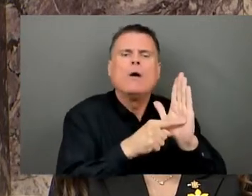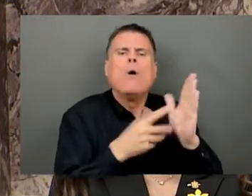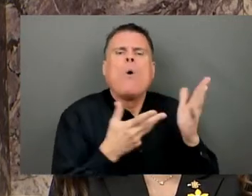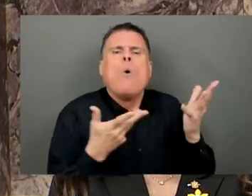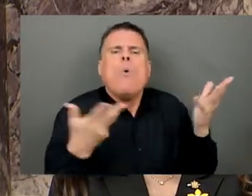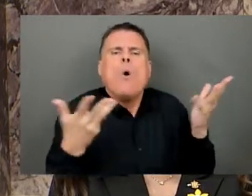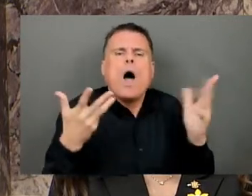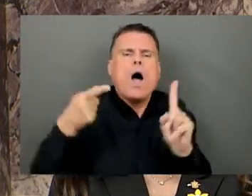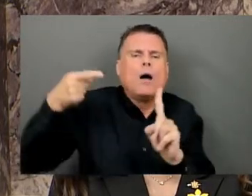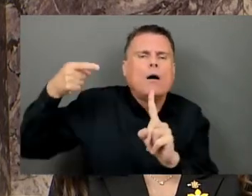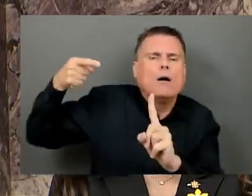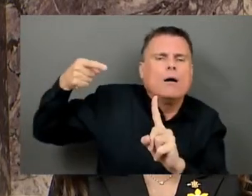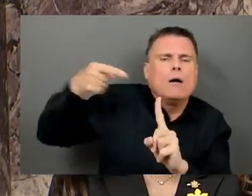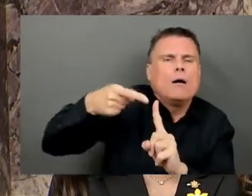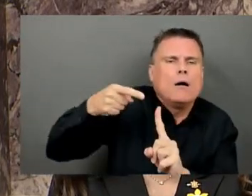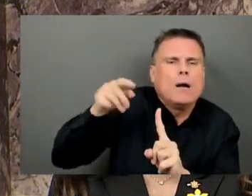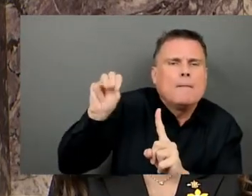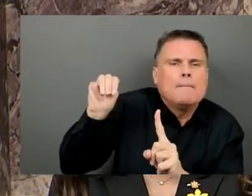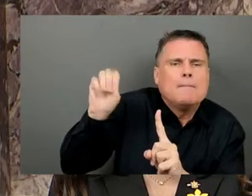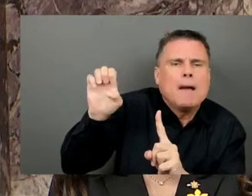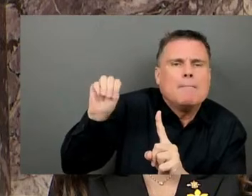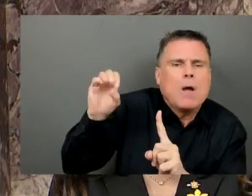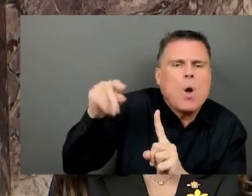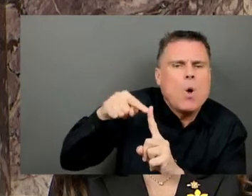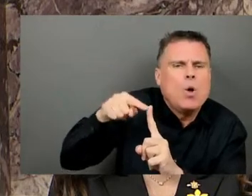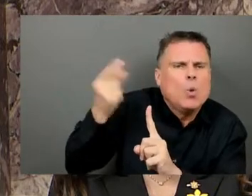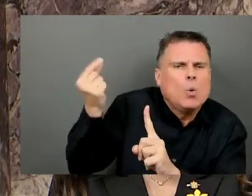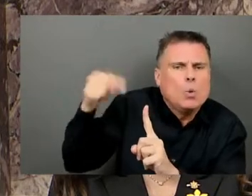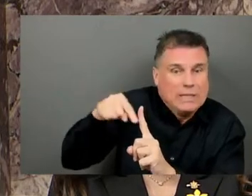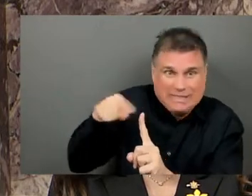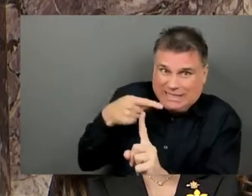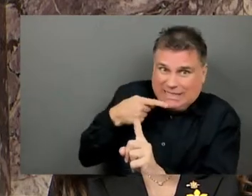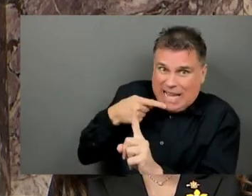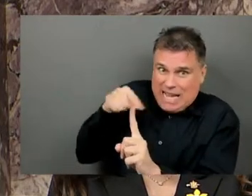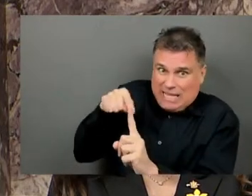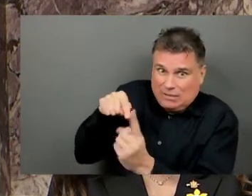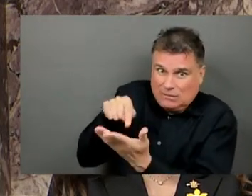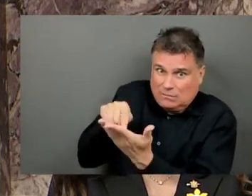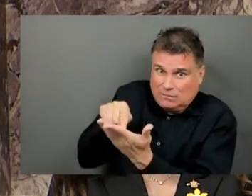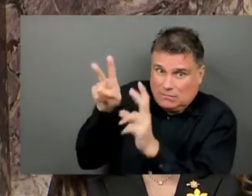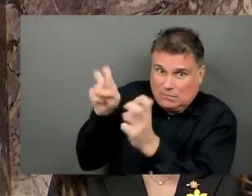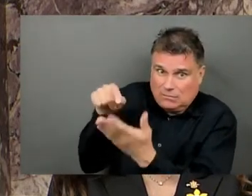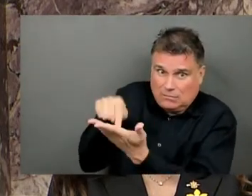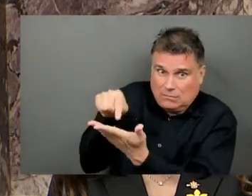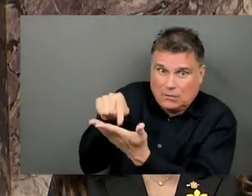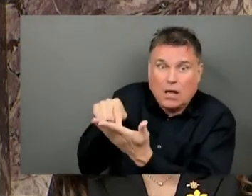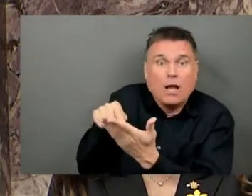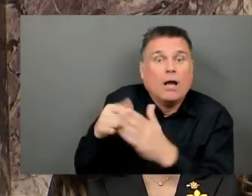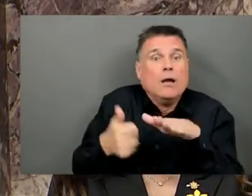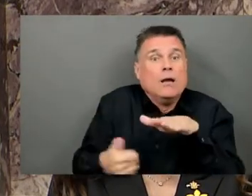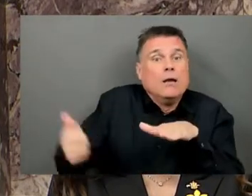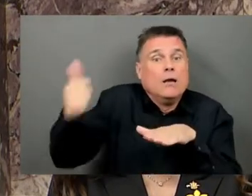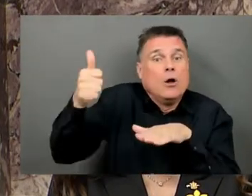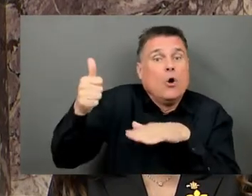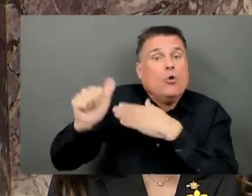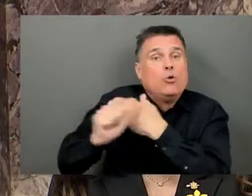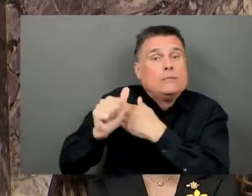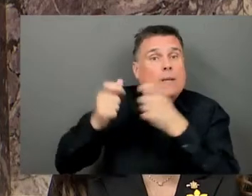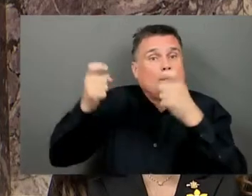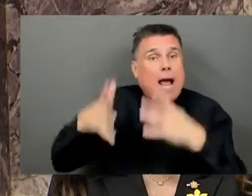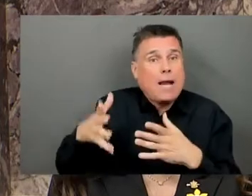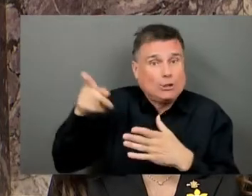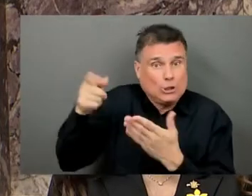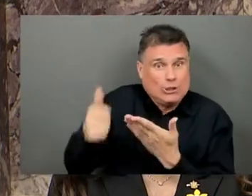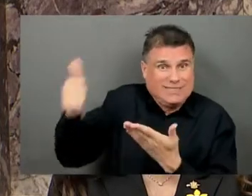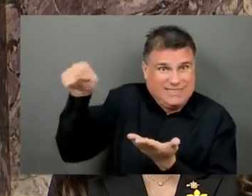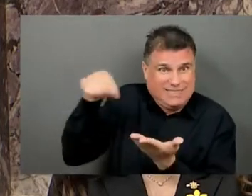says. Under direction from risk management and professional practice. It is a memo.